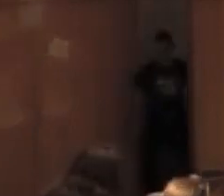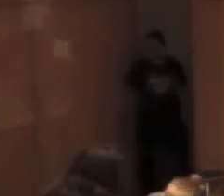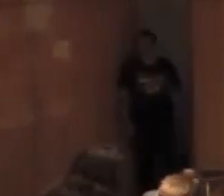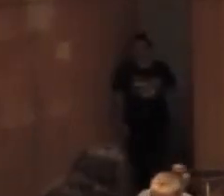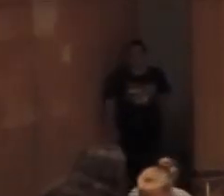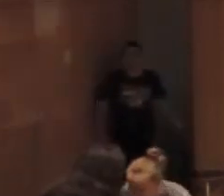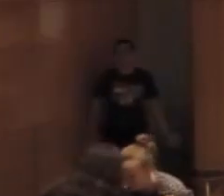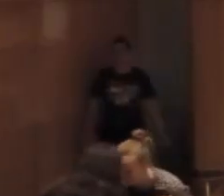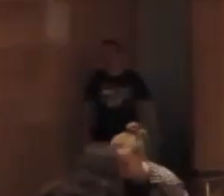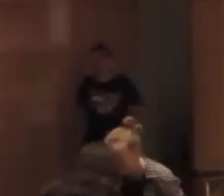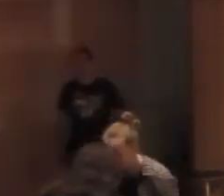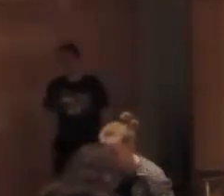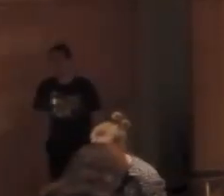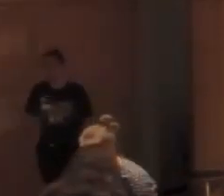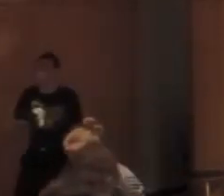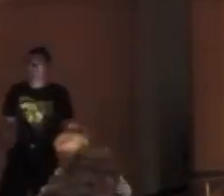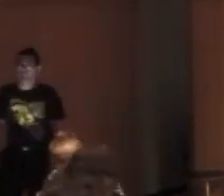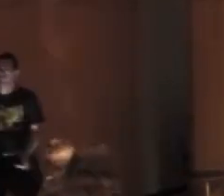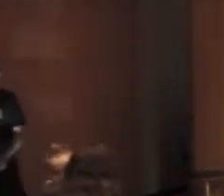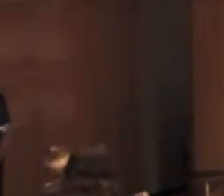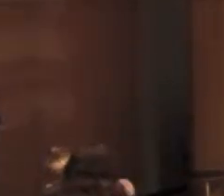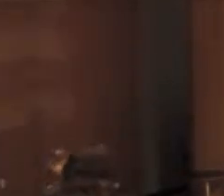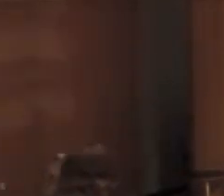yeah really get